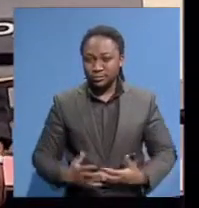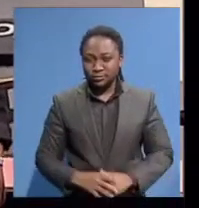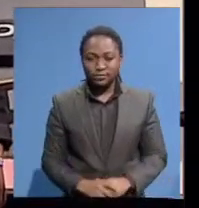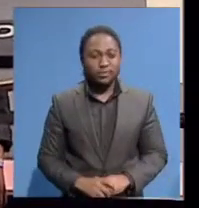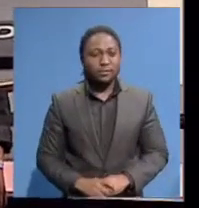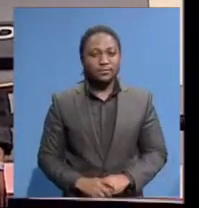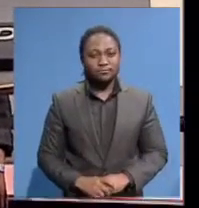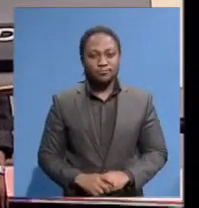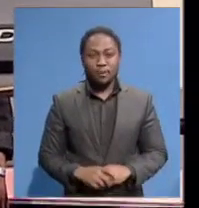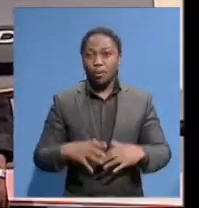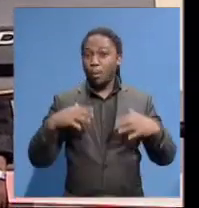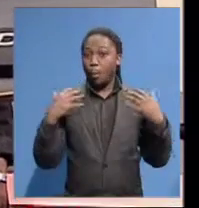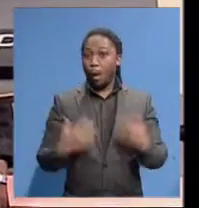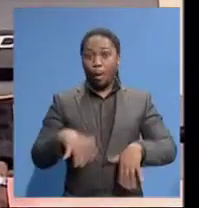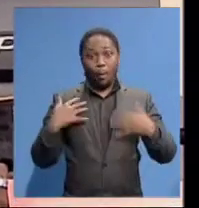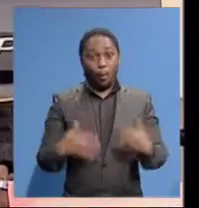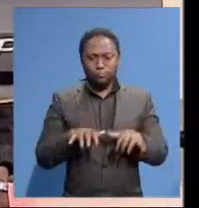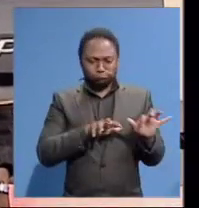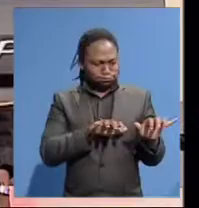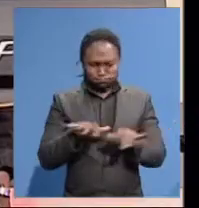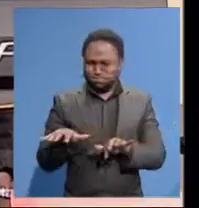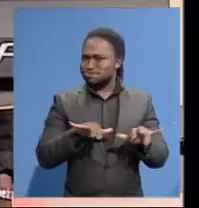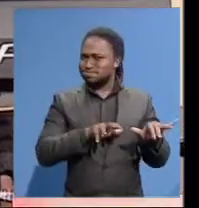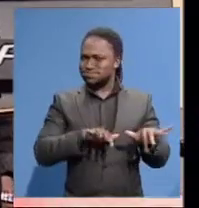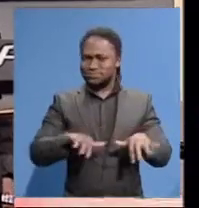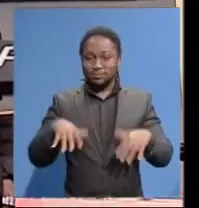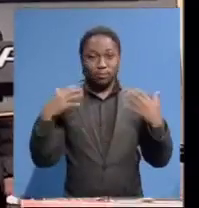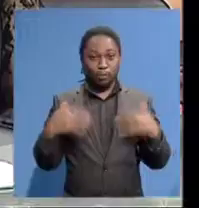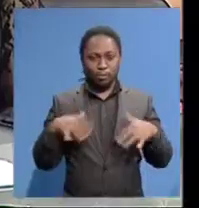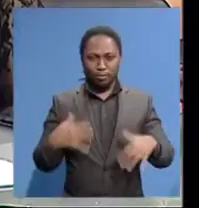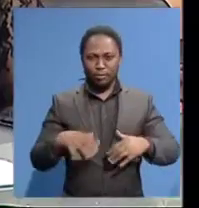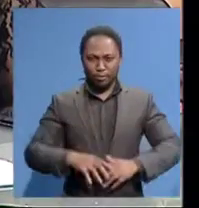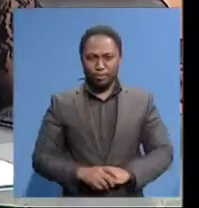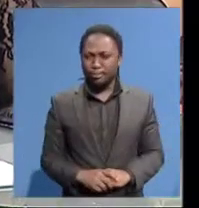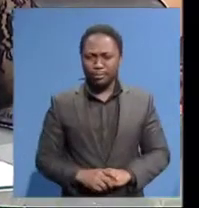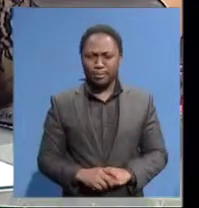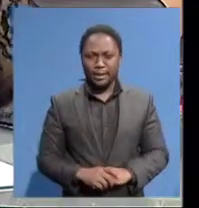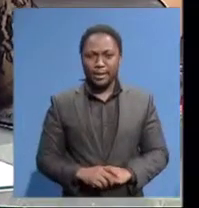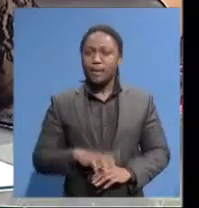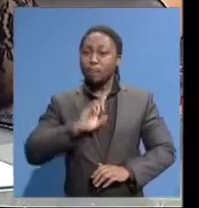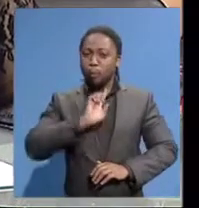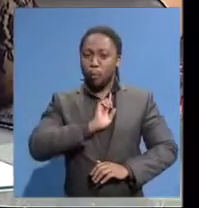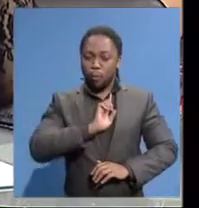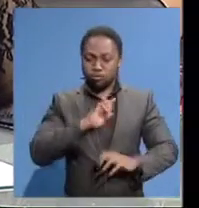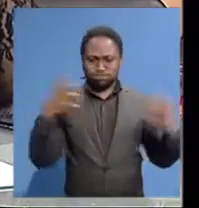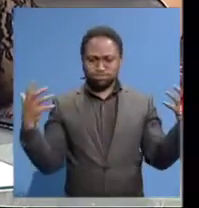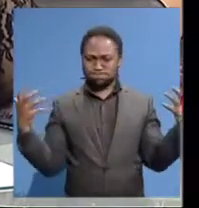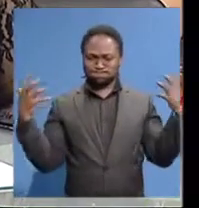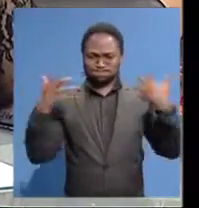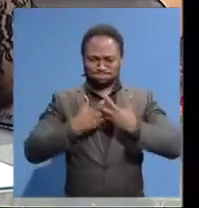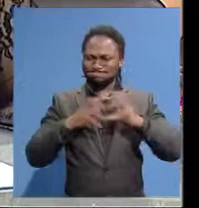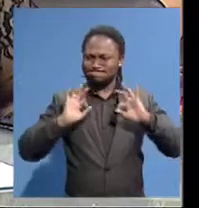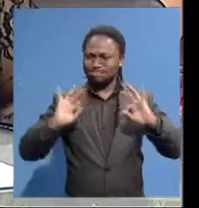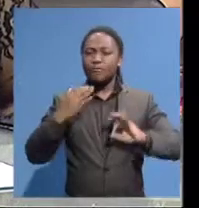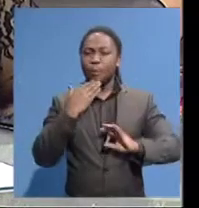Oh, what a performance. Whew, yeah. It's such a powerful performance and fitting song from Onomfundo,